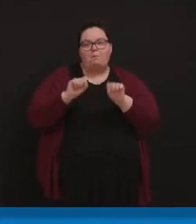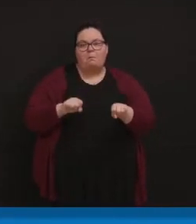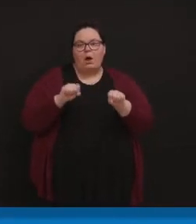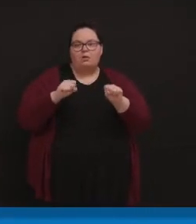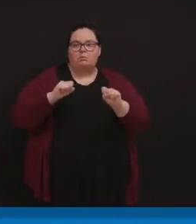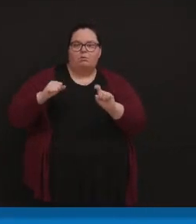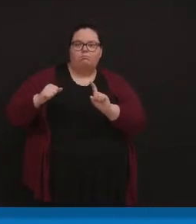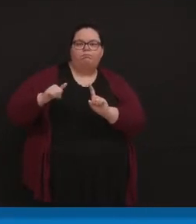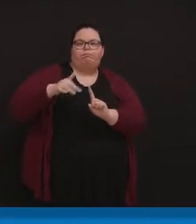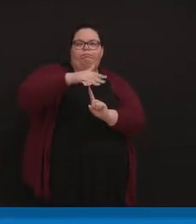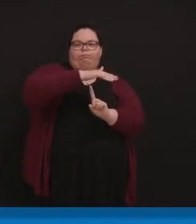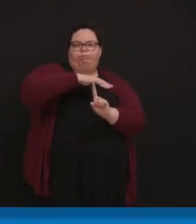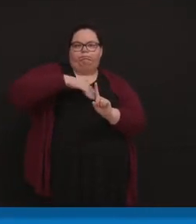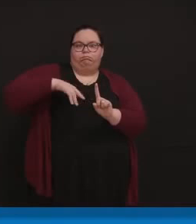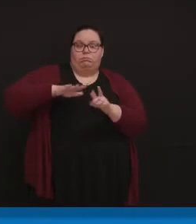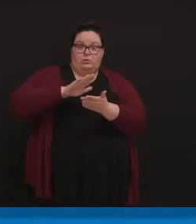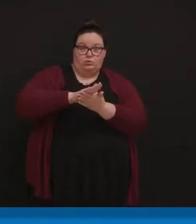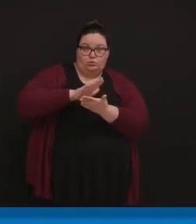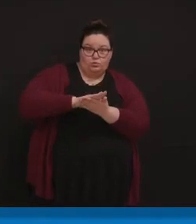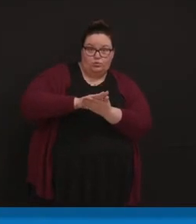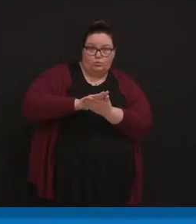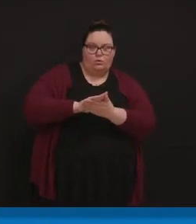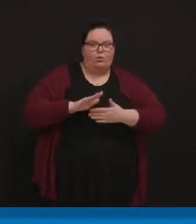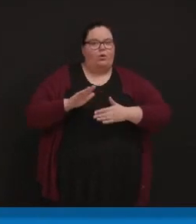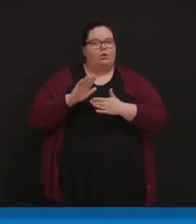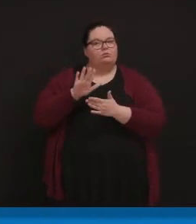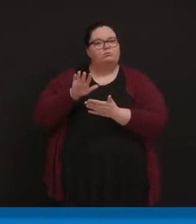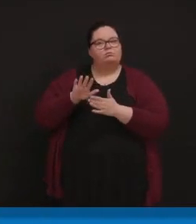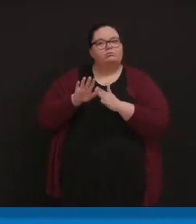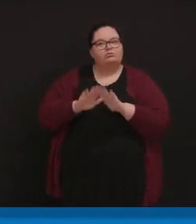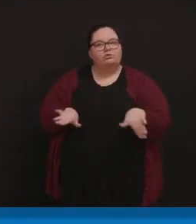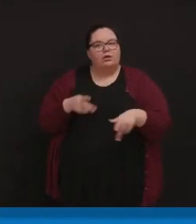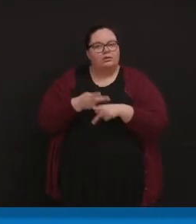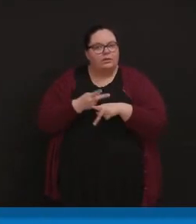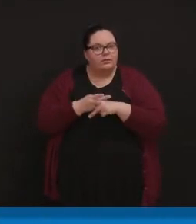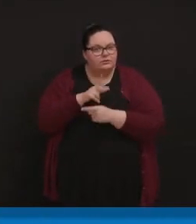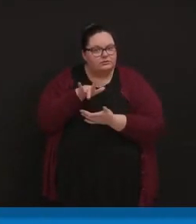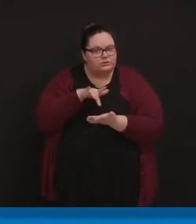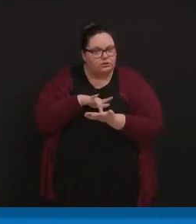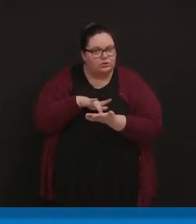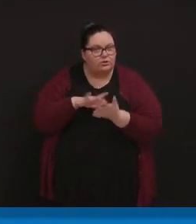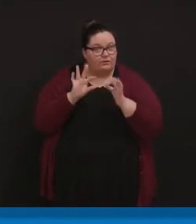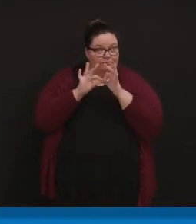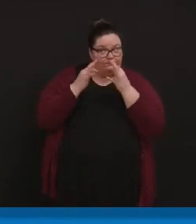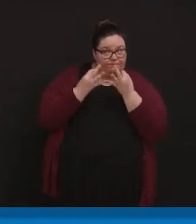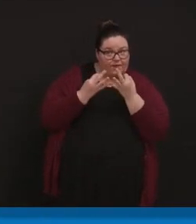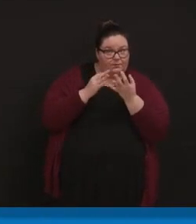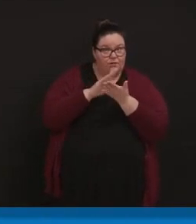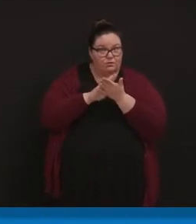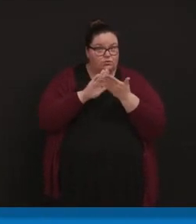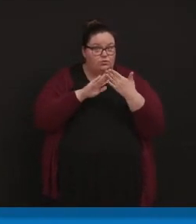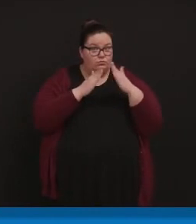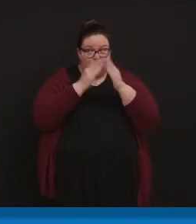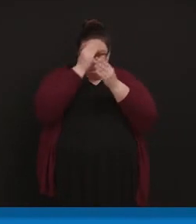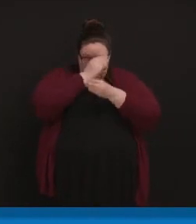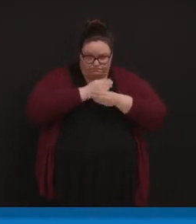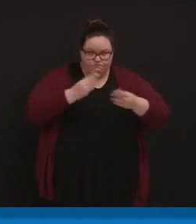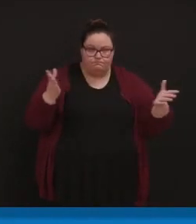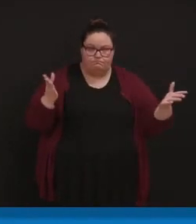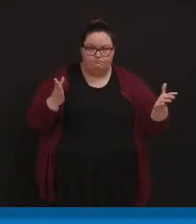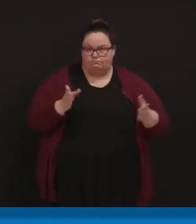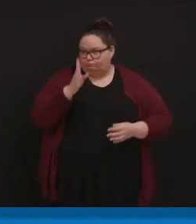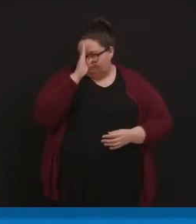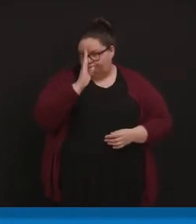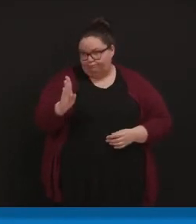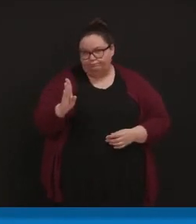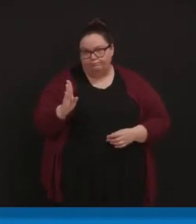to COVID-19 in a school or in a child care facility, families and the school community will be notified